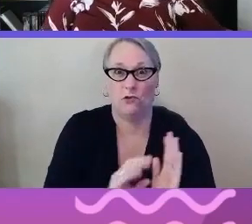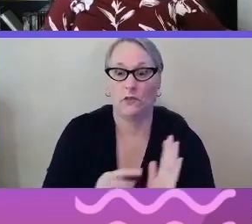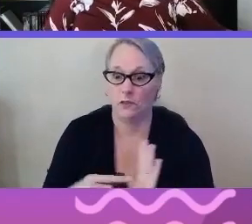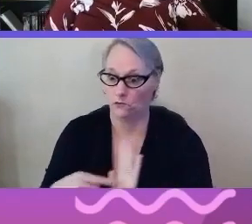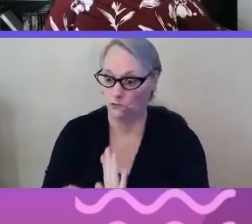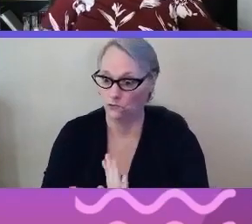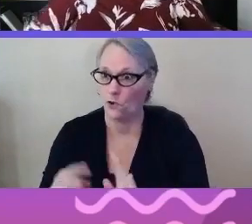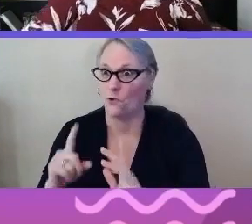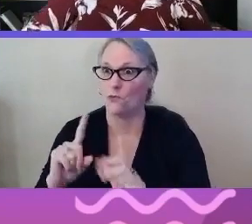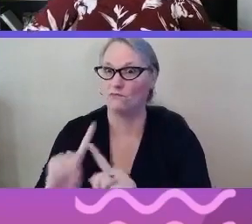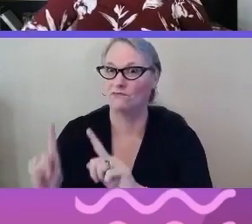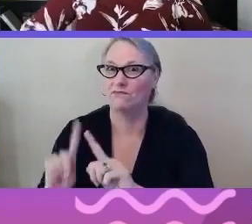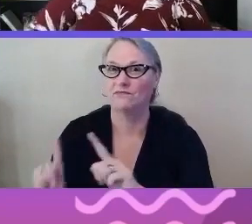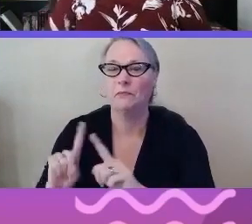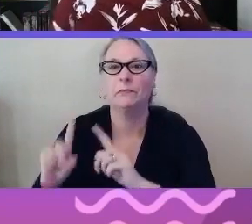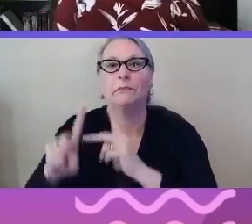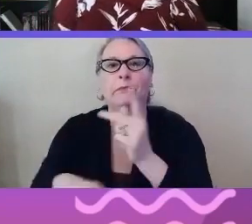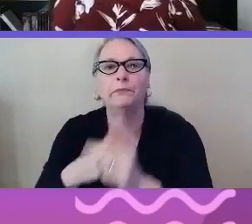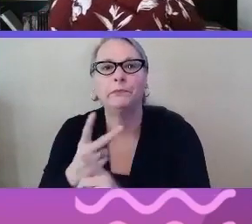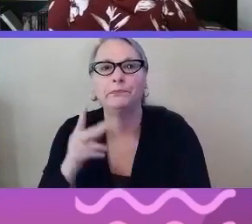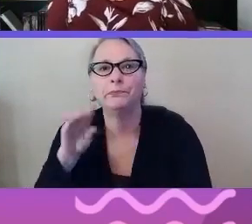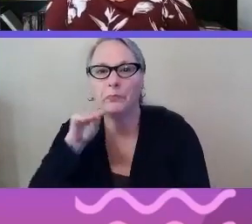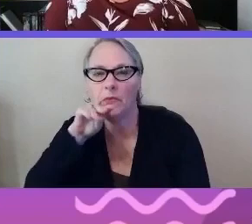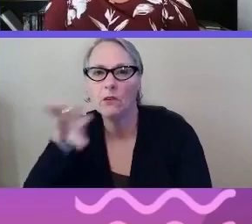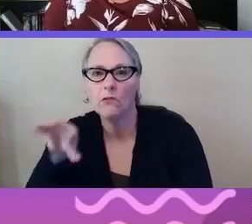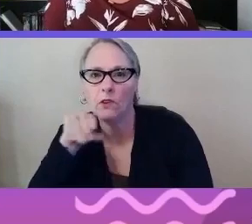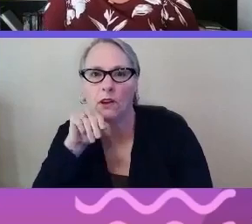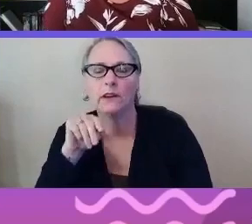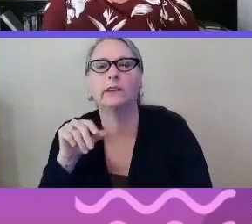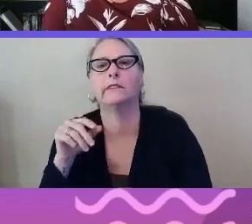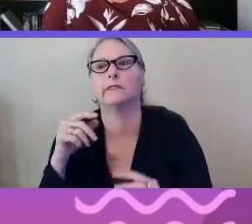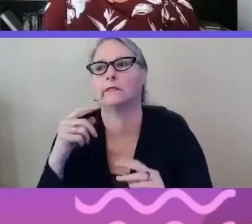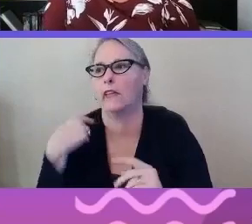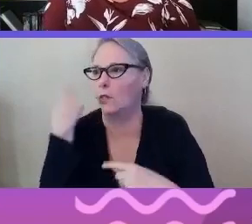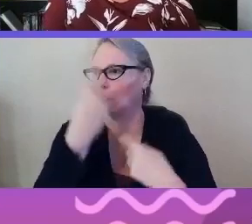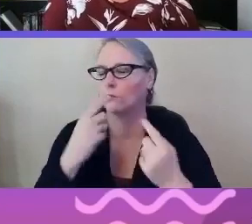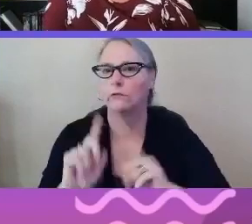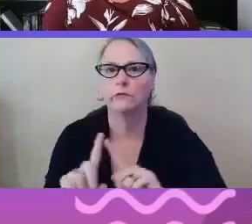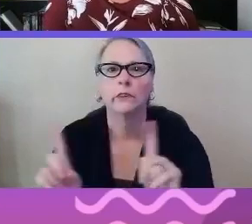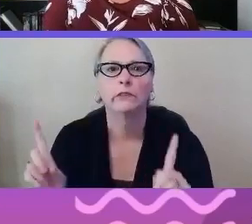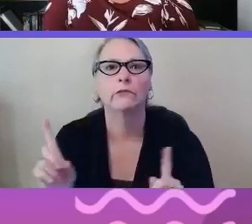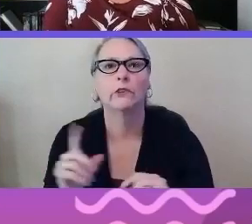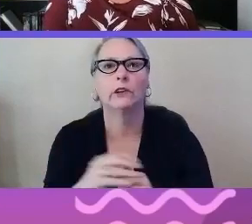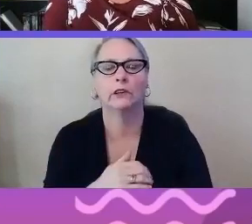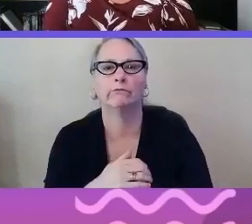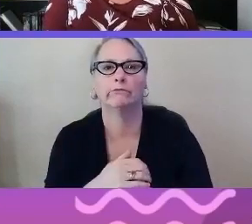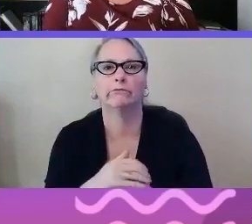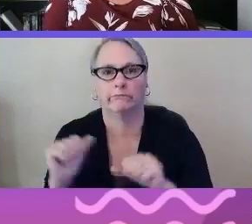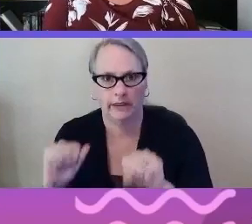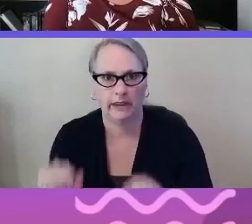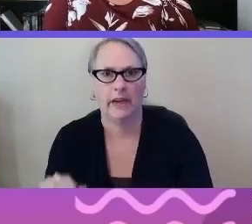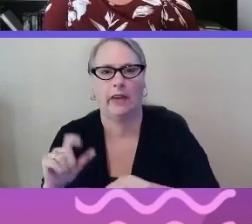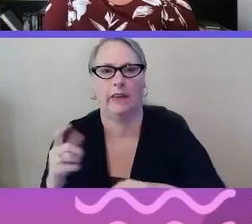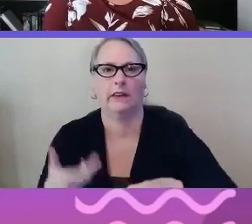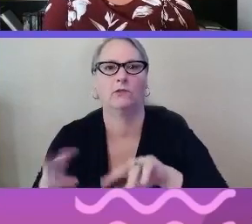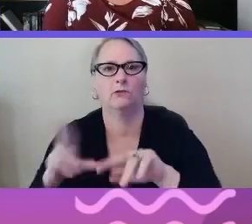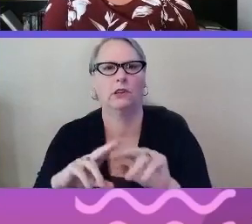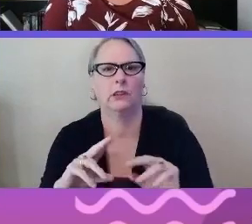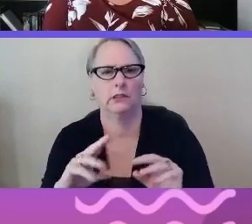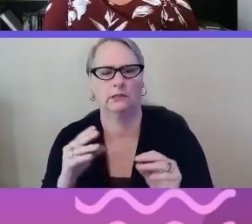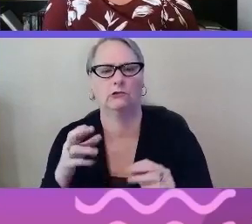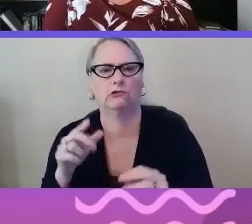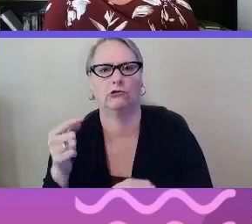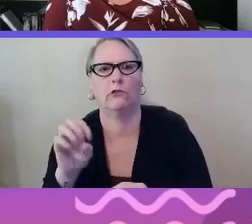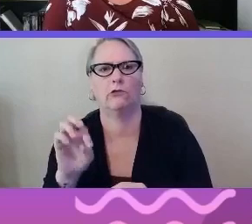different dragons and dragons can look different ways, is really great example of how you can increase that generalization for